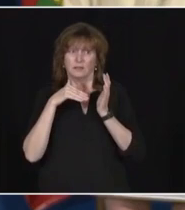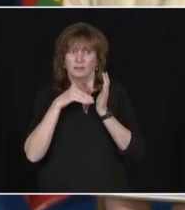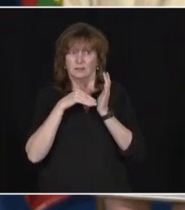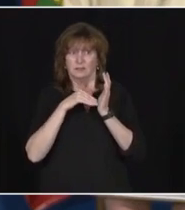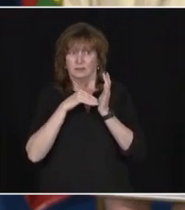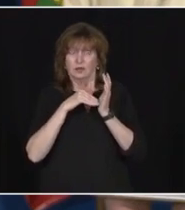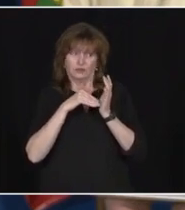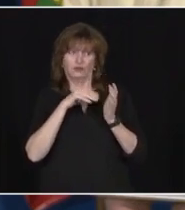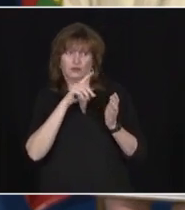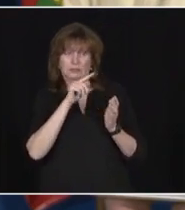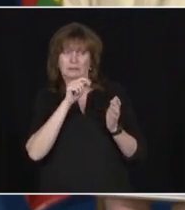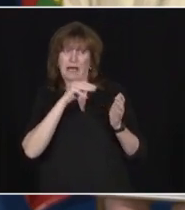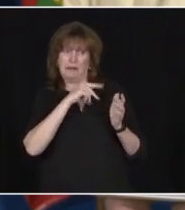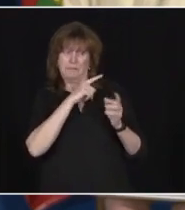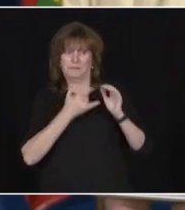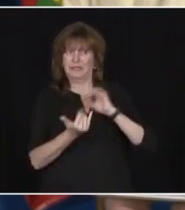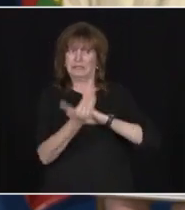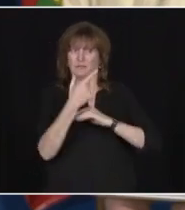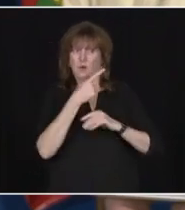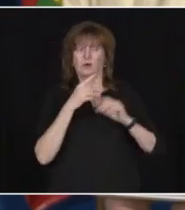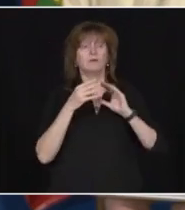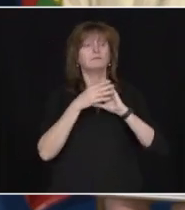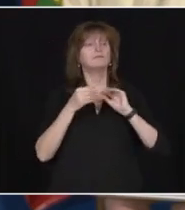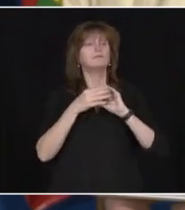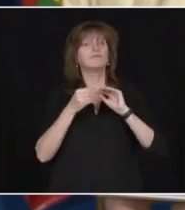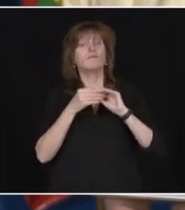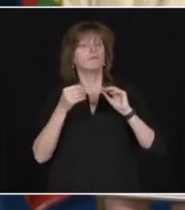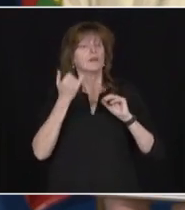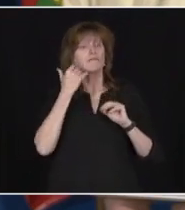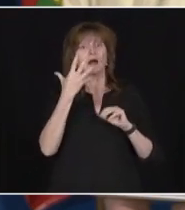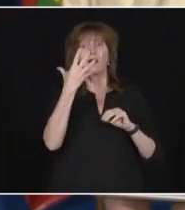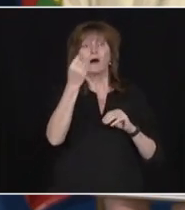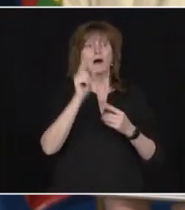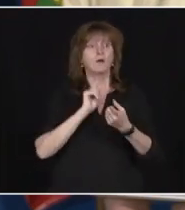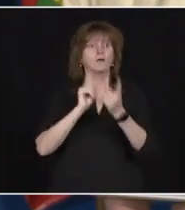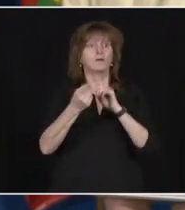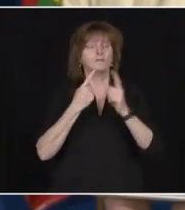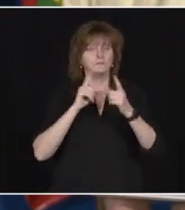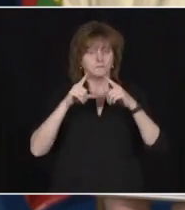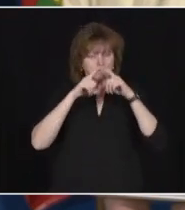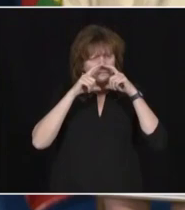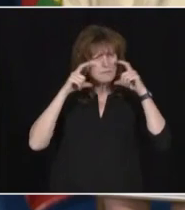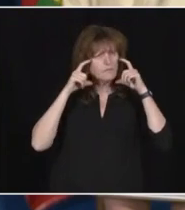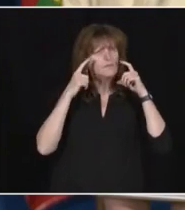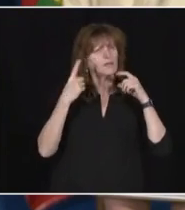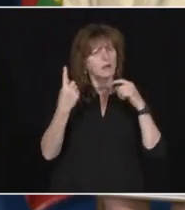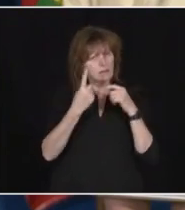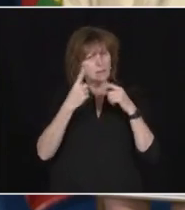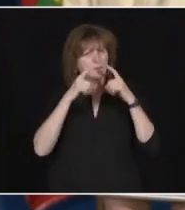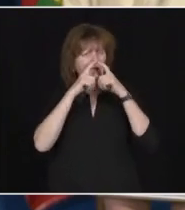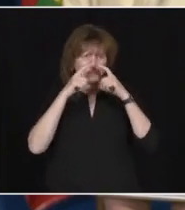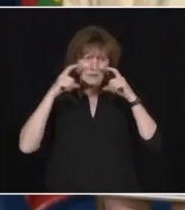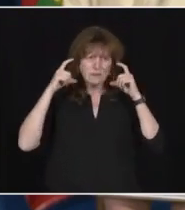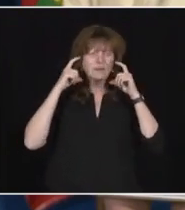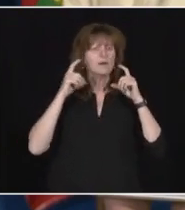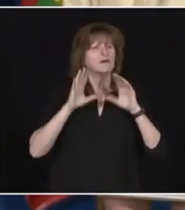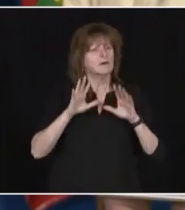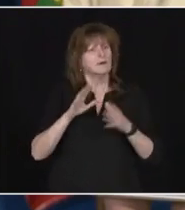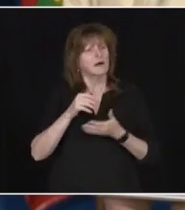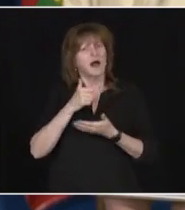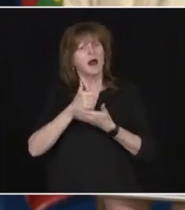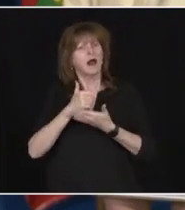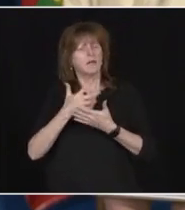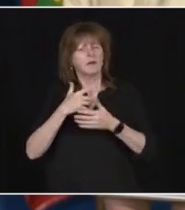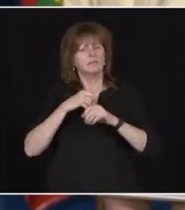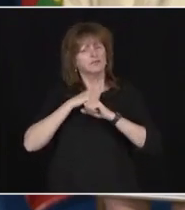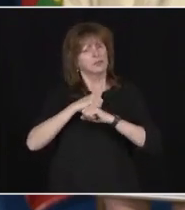morning mentioning about wearing a face covering of some sort. I guess it just protects a lot of people, the face coverings.